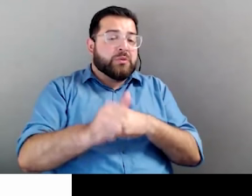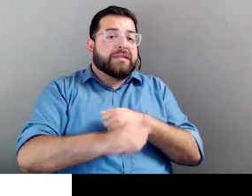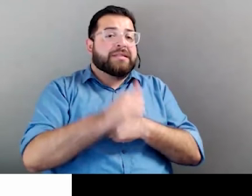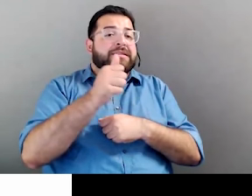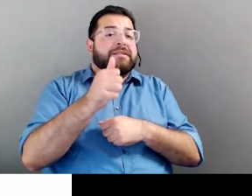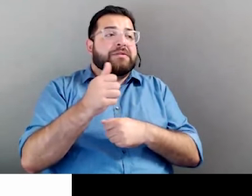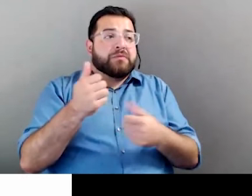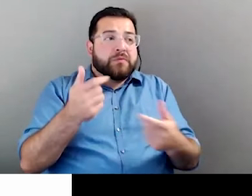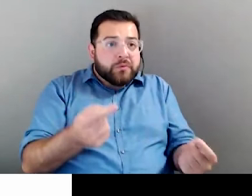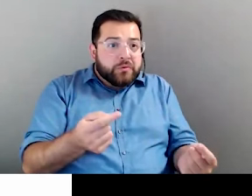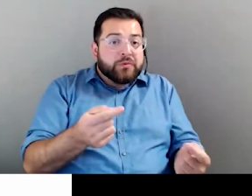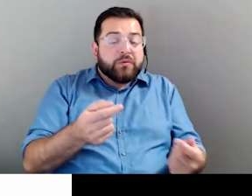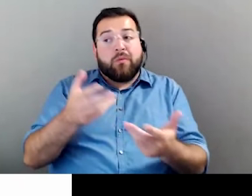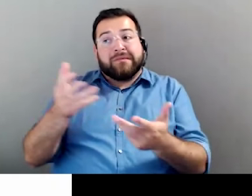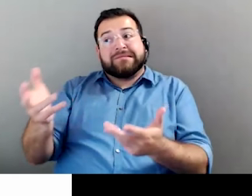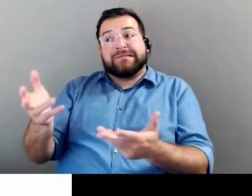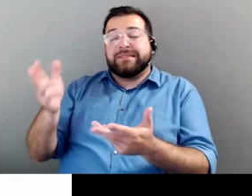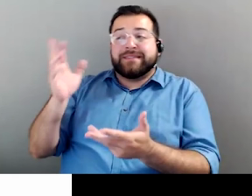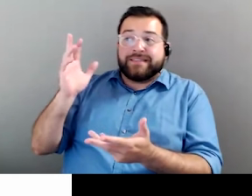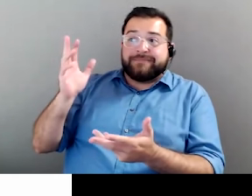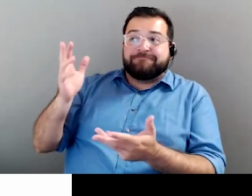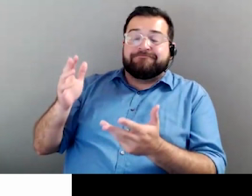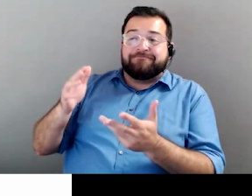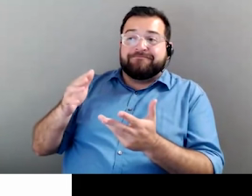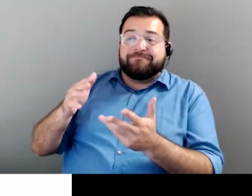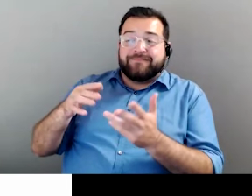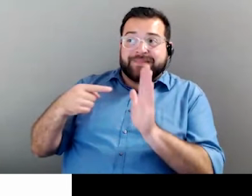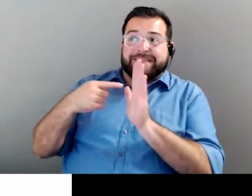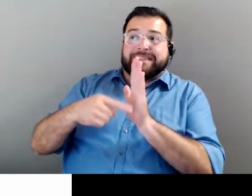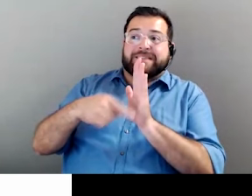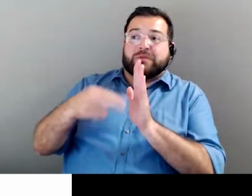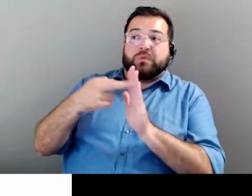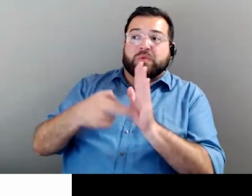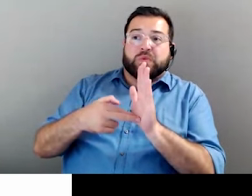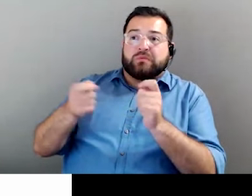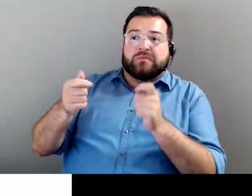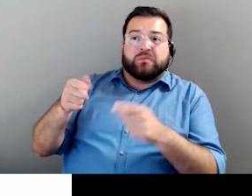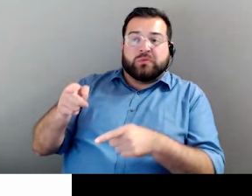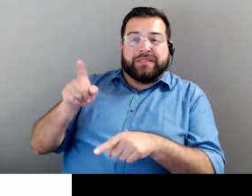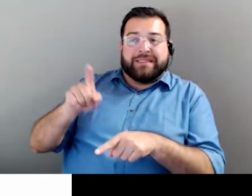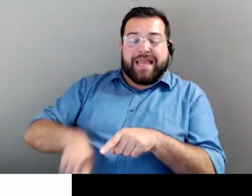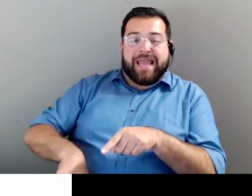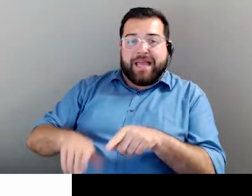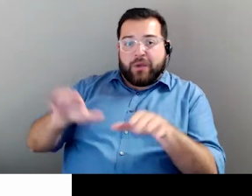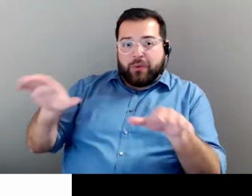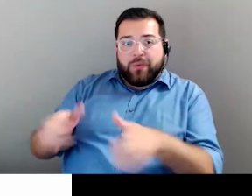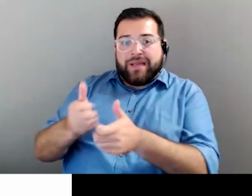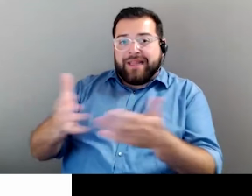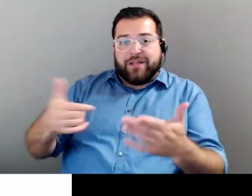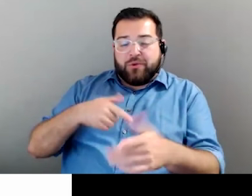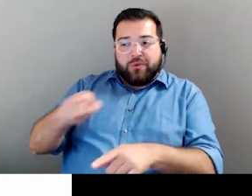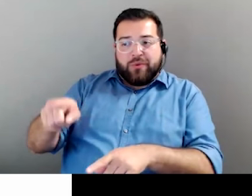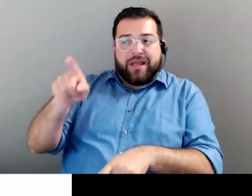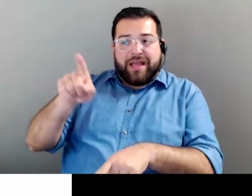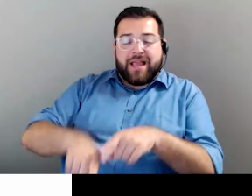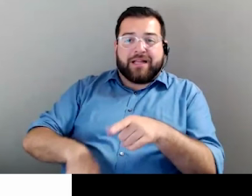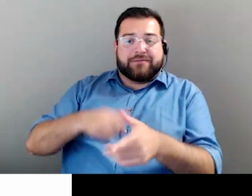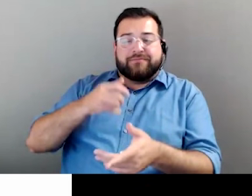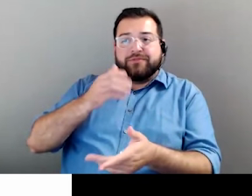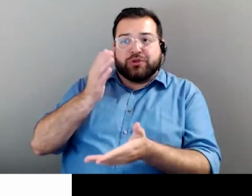what do we do? And I'm like, well, according to the rules and regulations, you can't really do anything. You can't stop the student